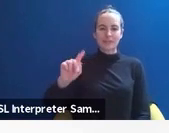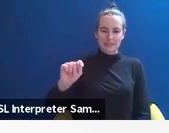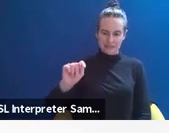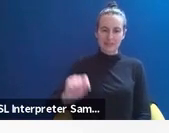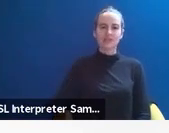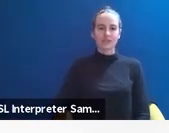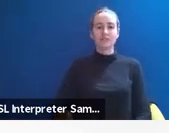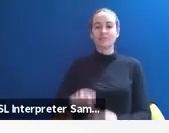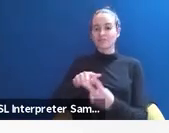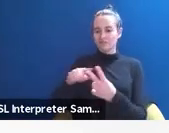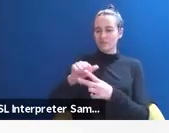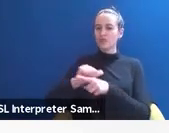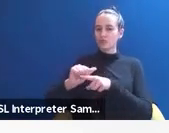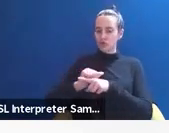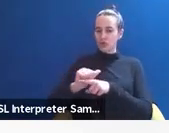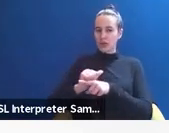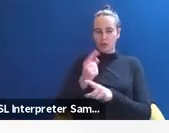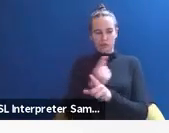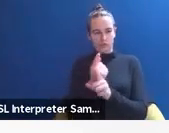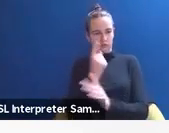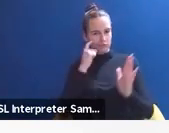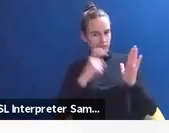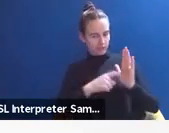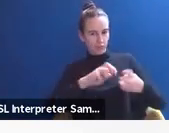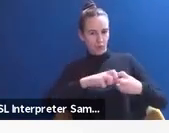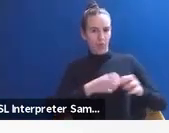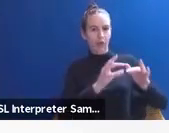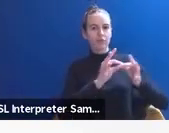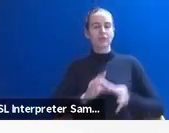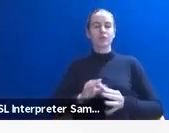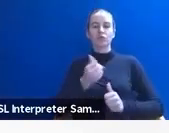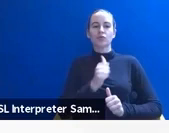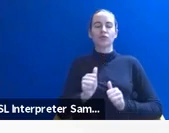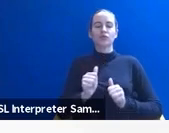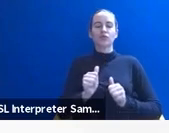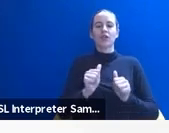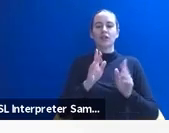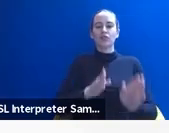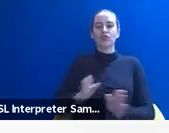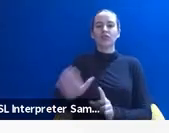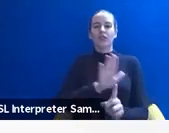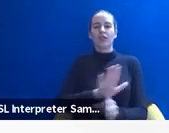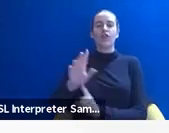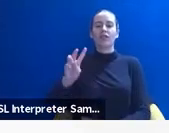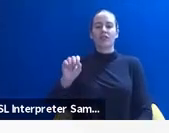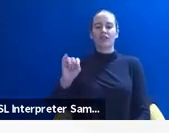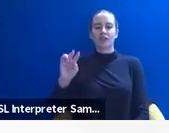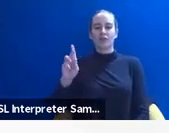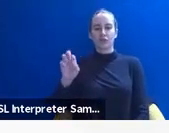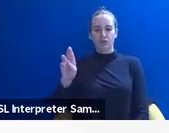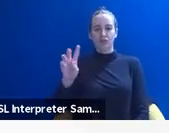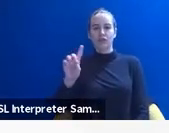are trained to adequately identify problems related to an individual's vestibular disorder.